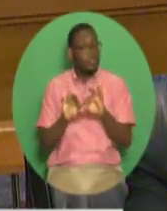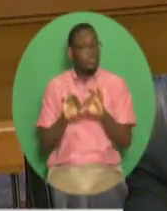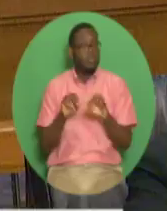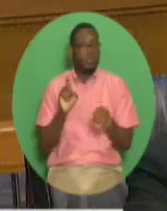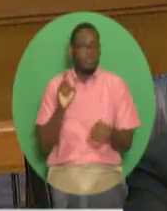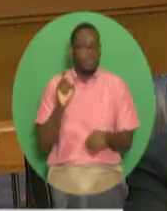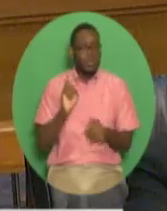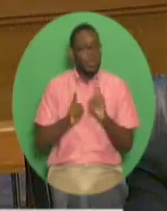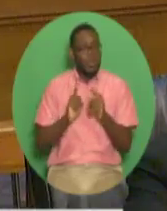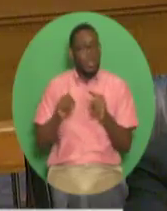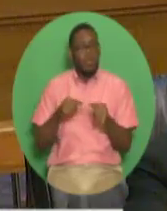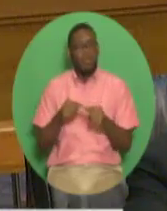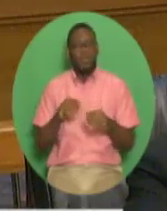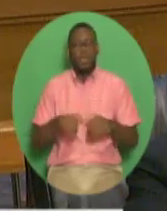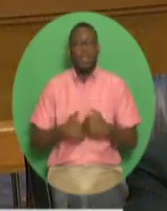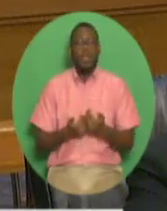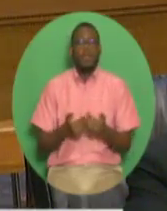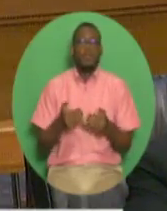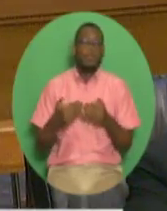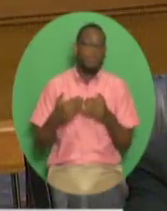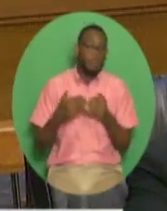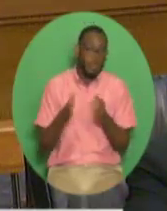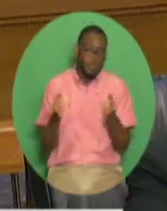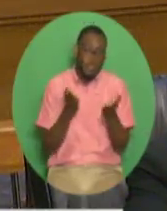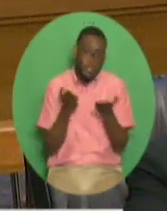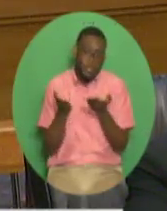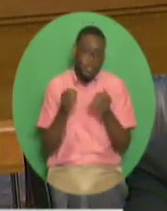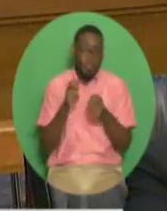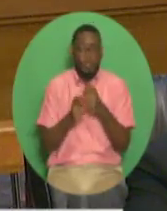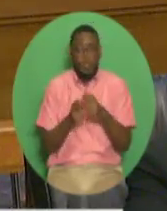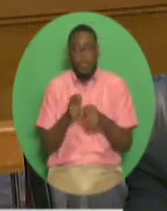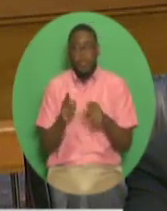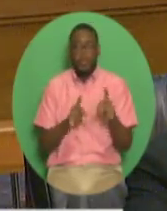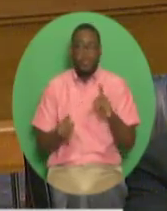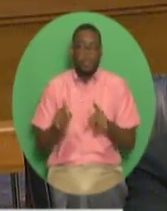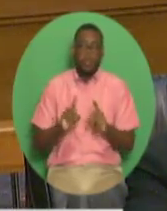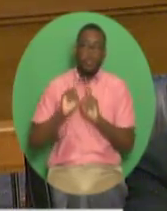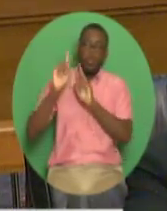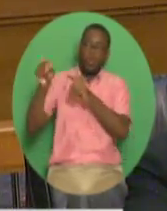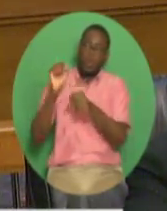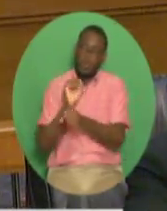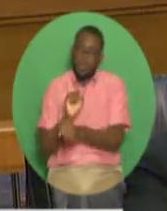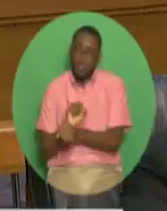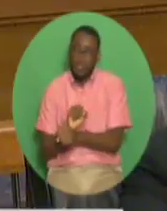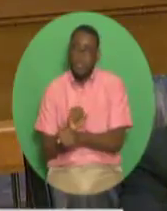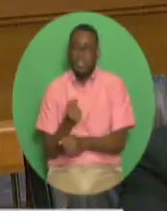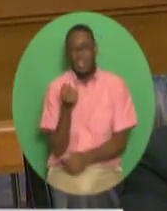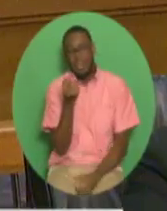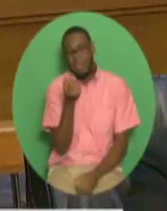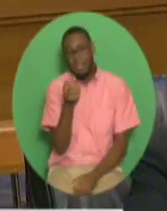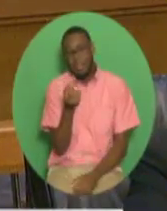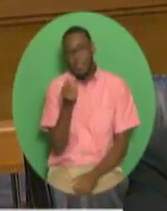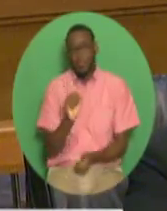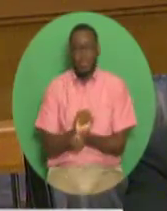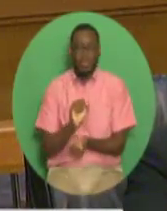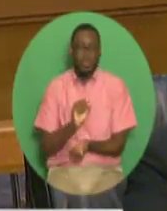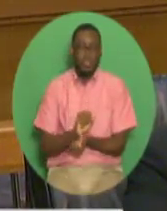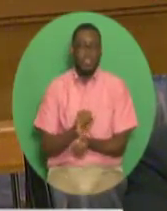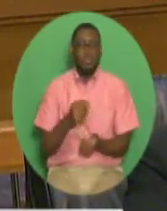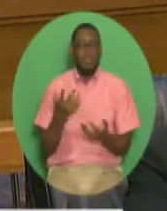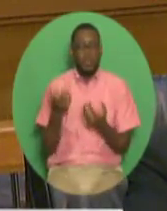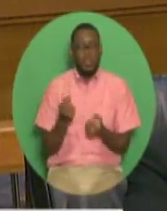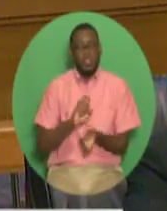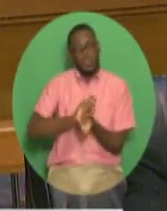public service. As I mentioned, we are looking at a wage bill of over $10 billion annually, 25% of the budget. And I think if we lose